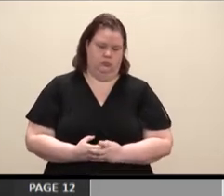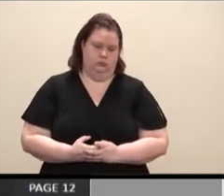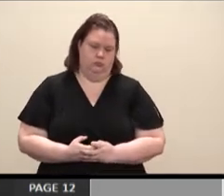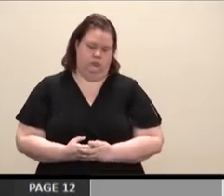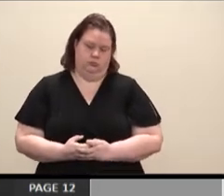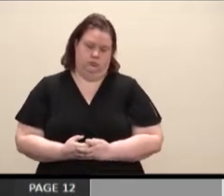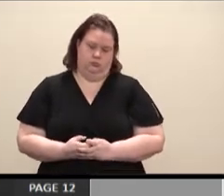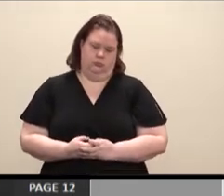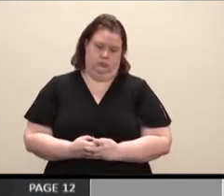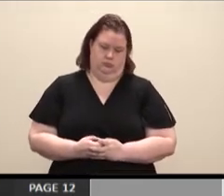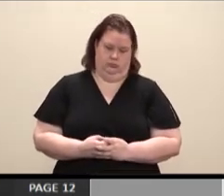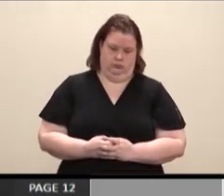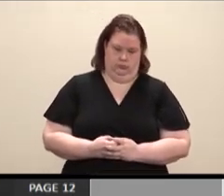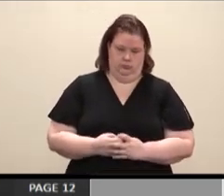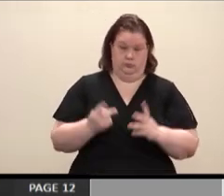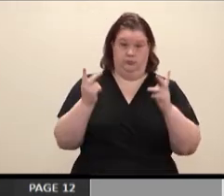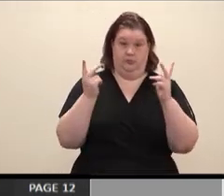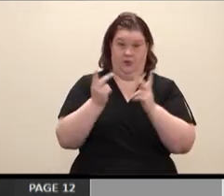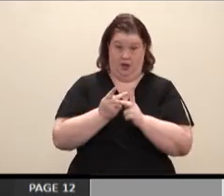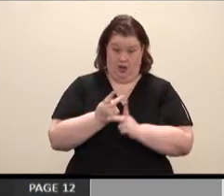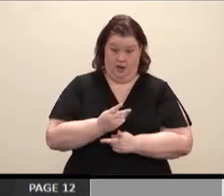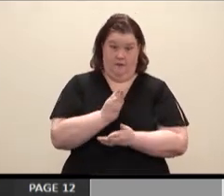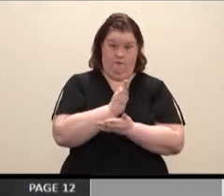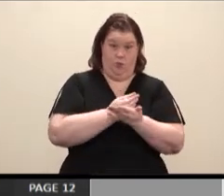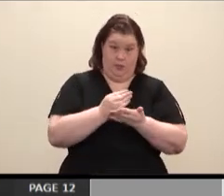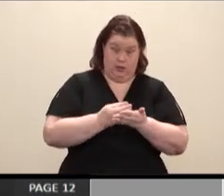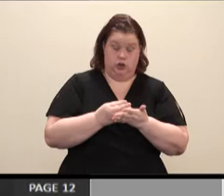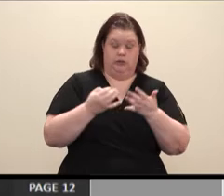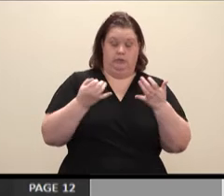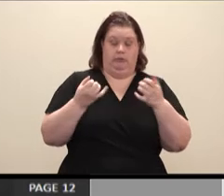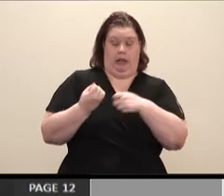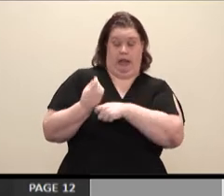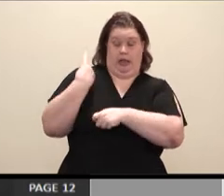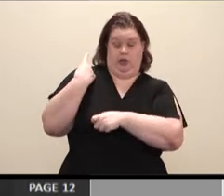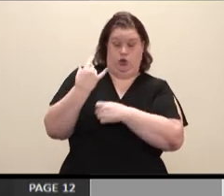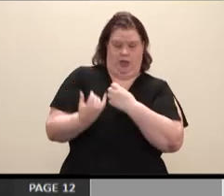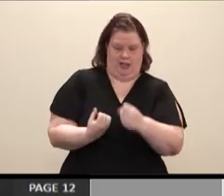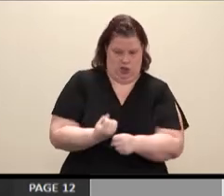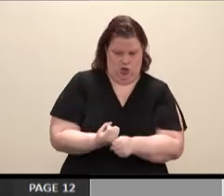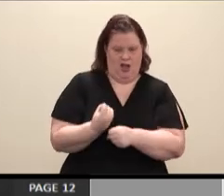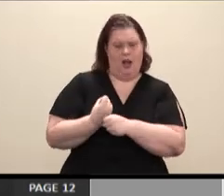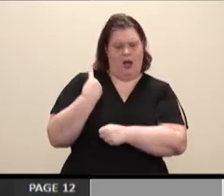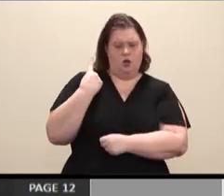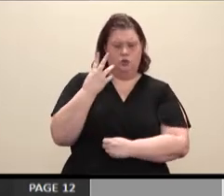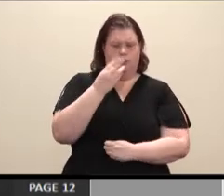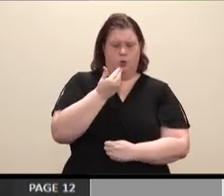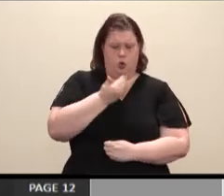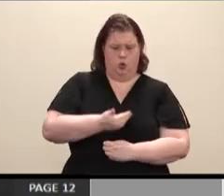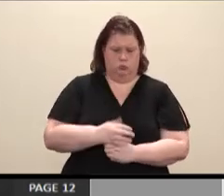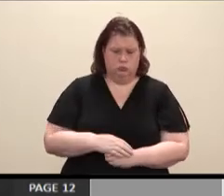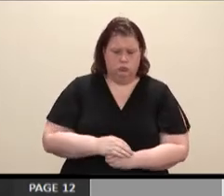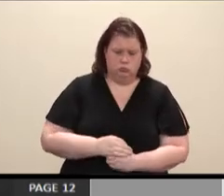So this is how we calculated it for budget for last year and for this year. We did pretty good in last year.